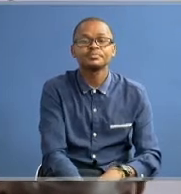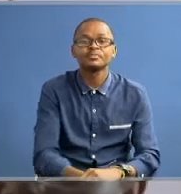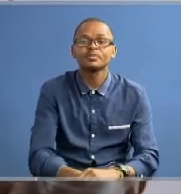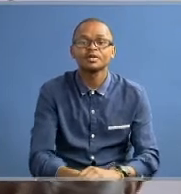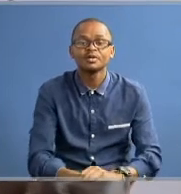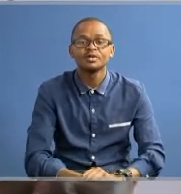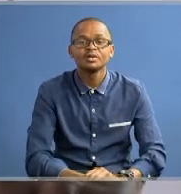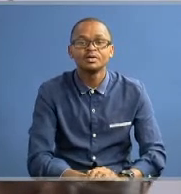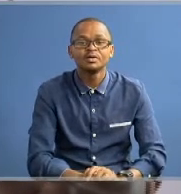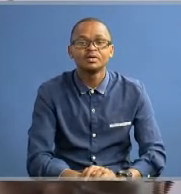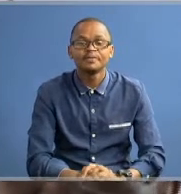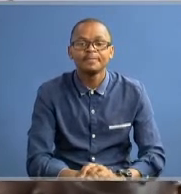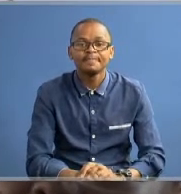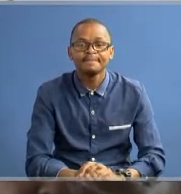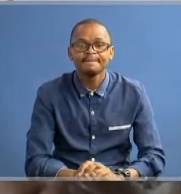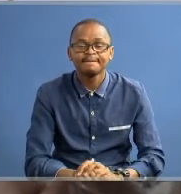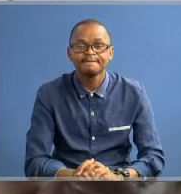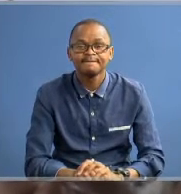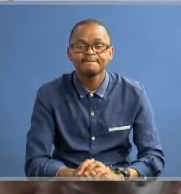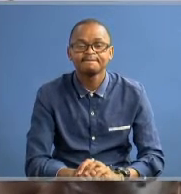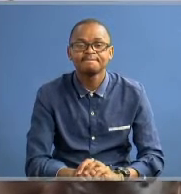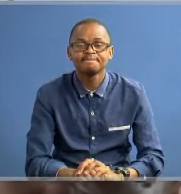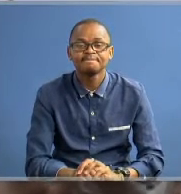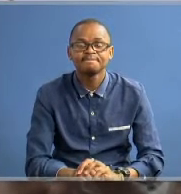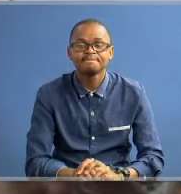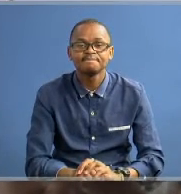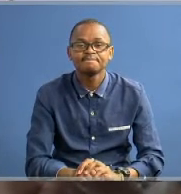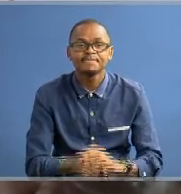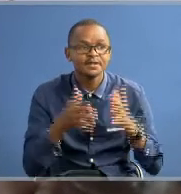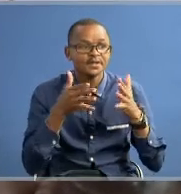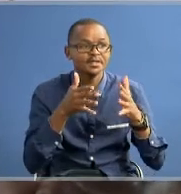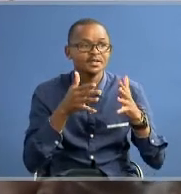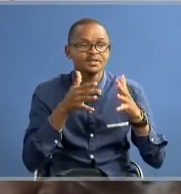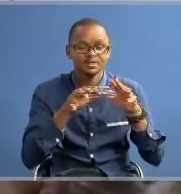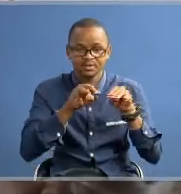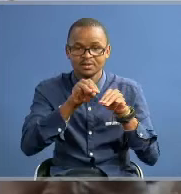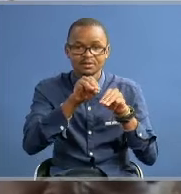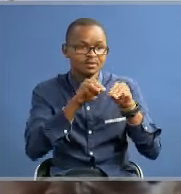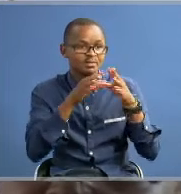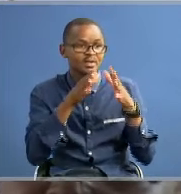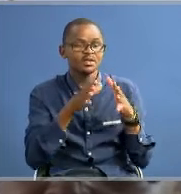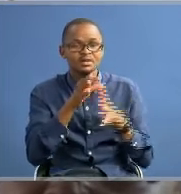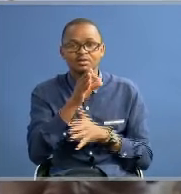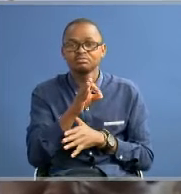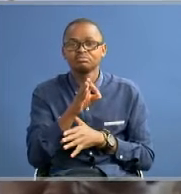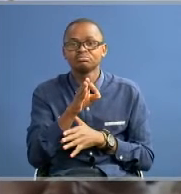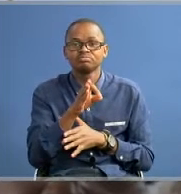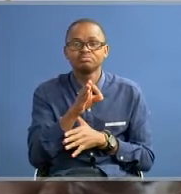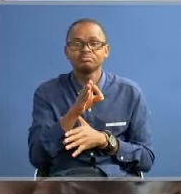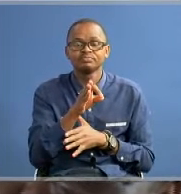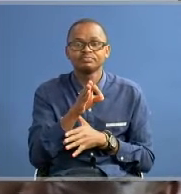As Kenyans, we must appreciate the fact that these managers